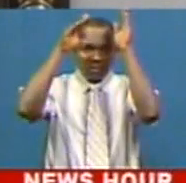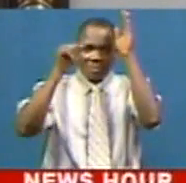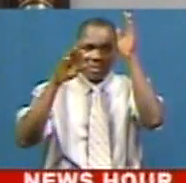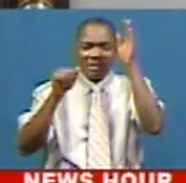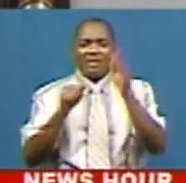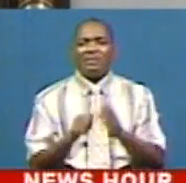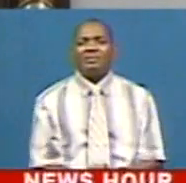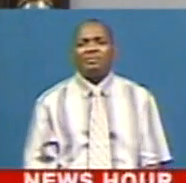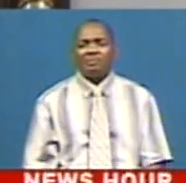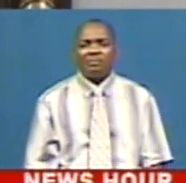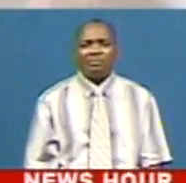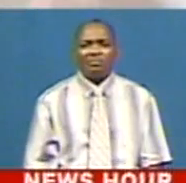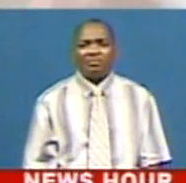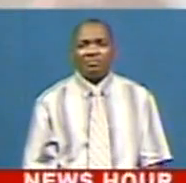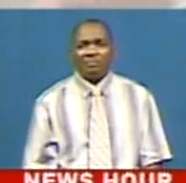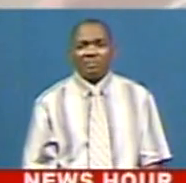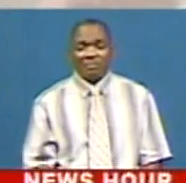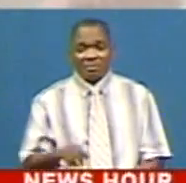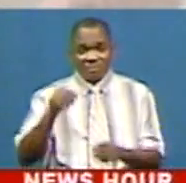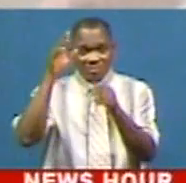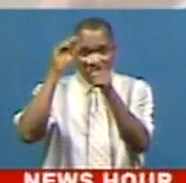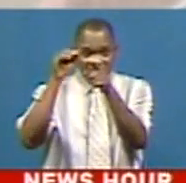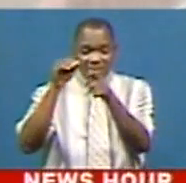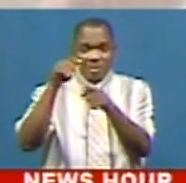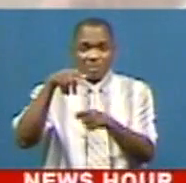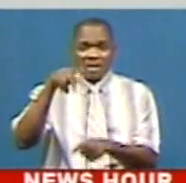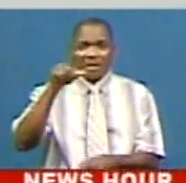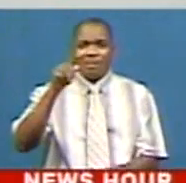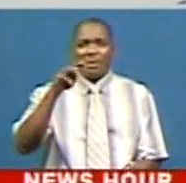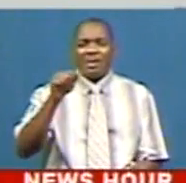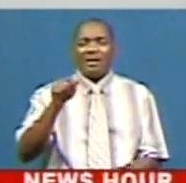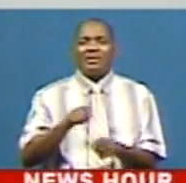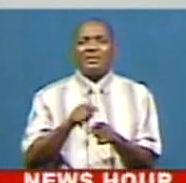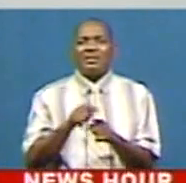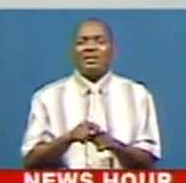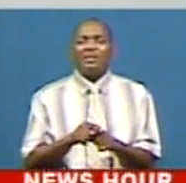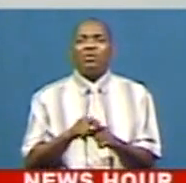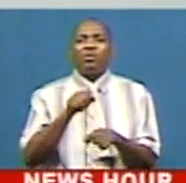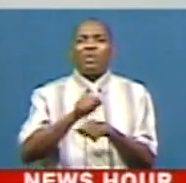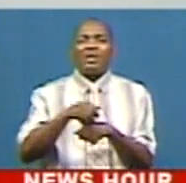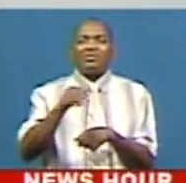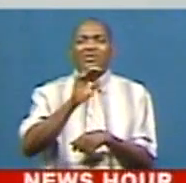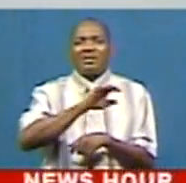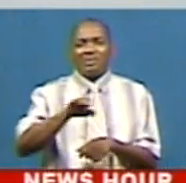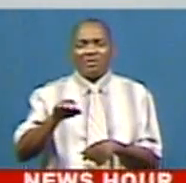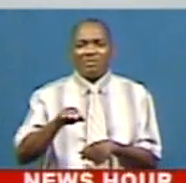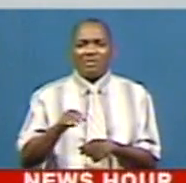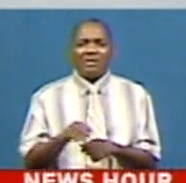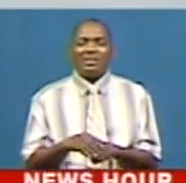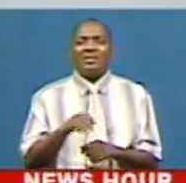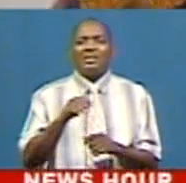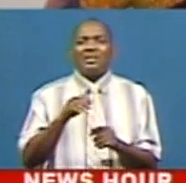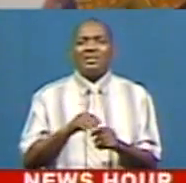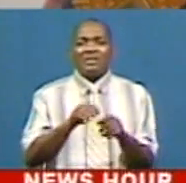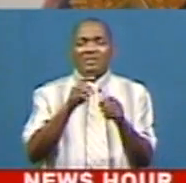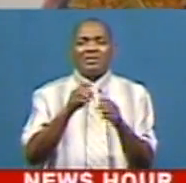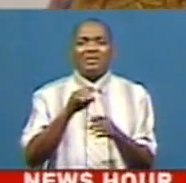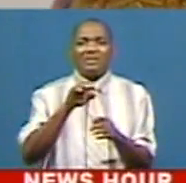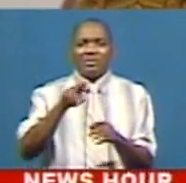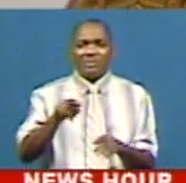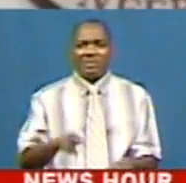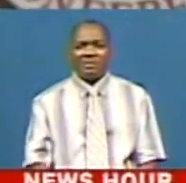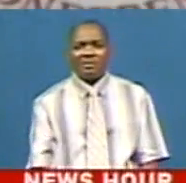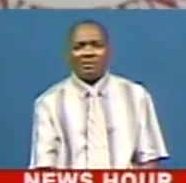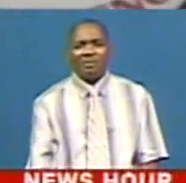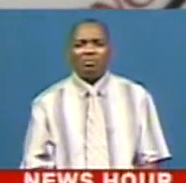Accra Diocese. Archbishop Palmer Barkle was reassigned to the Cape Coast Archdiocese in Central